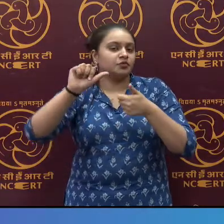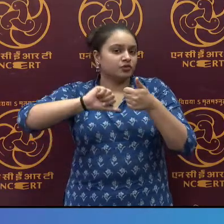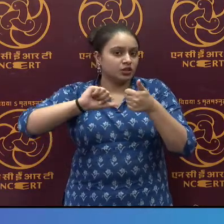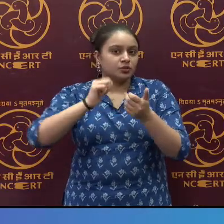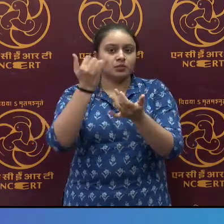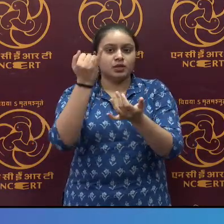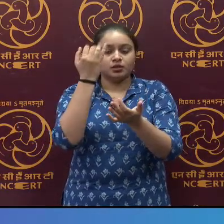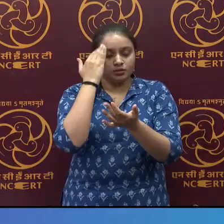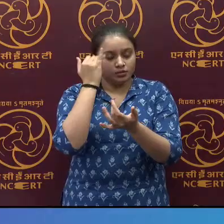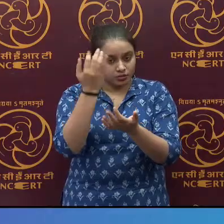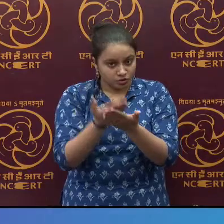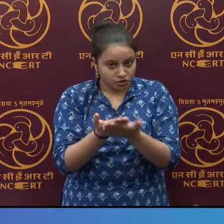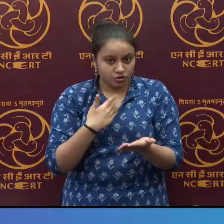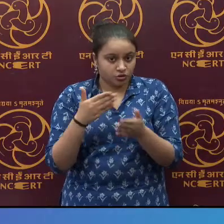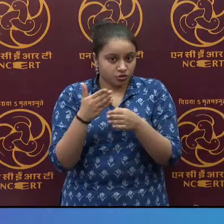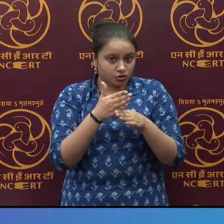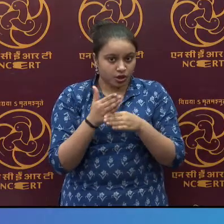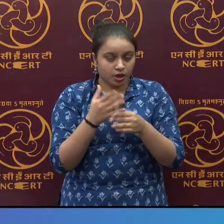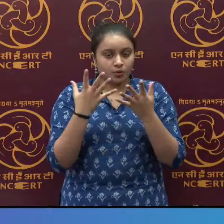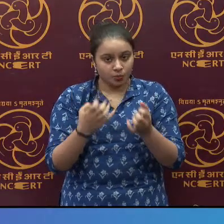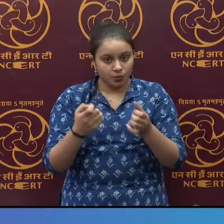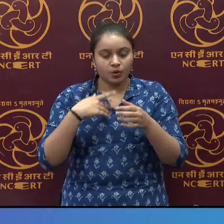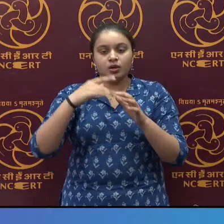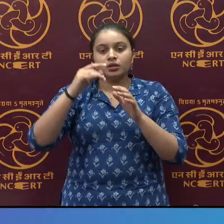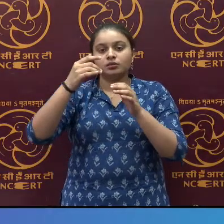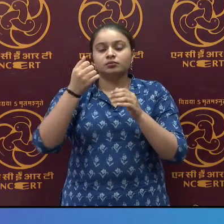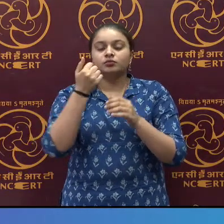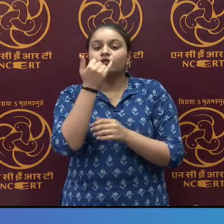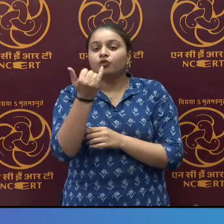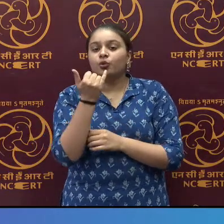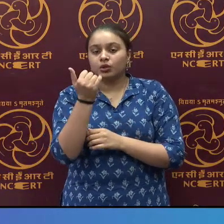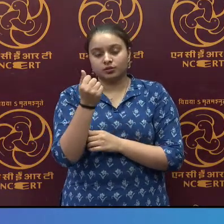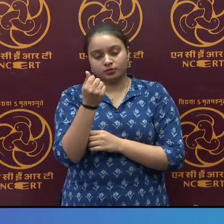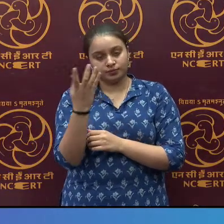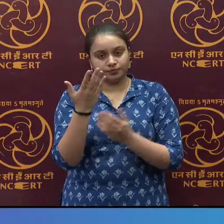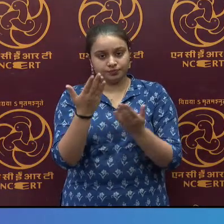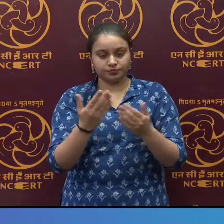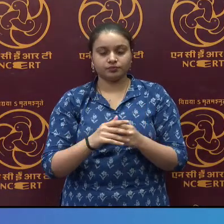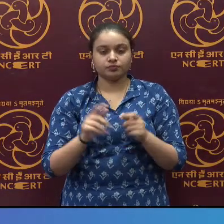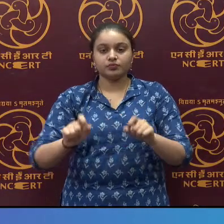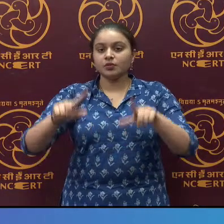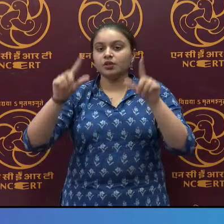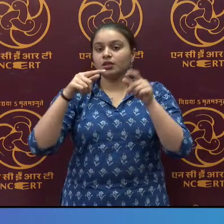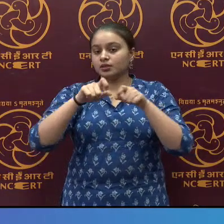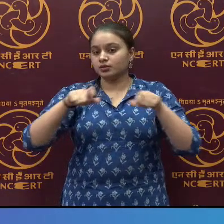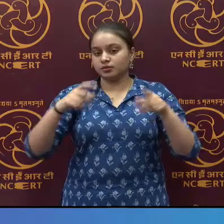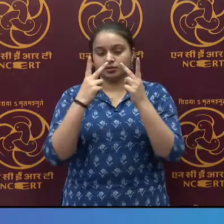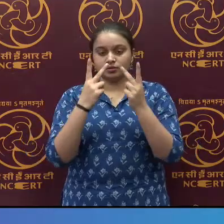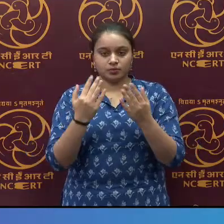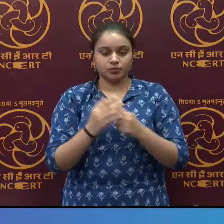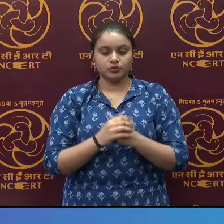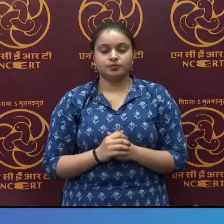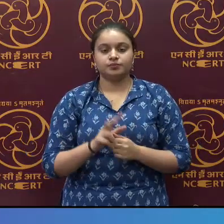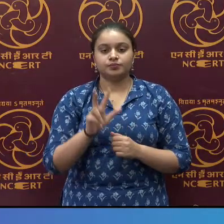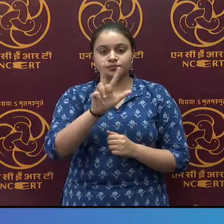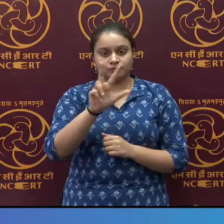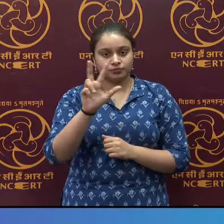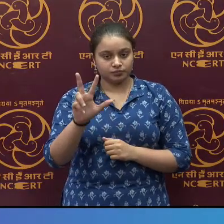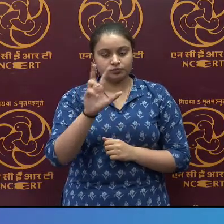and suggestions, you can take down our contact details. First up is our phone number that you can see on your screen. The number is